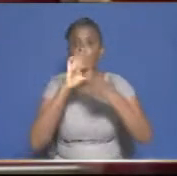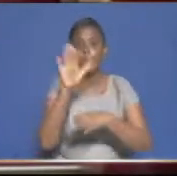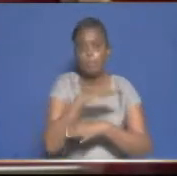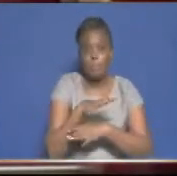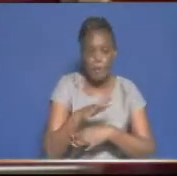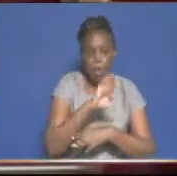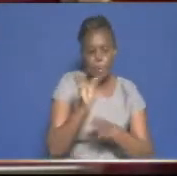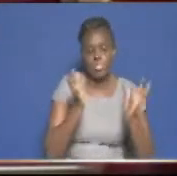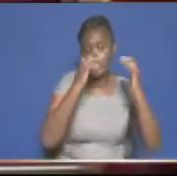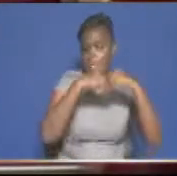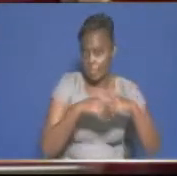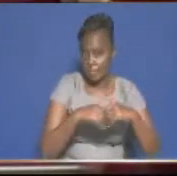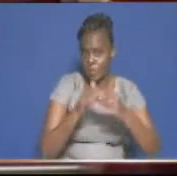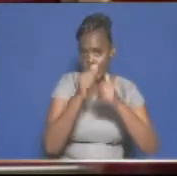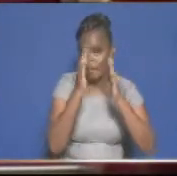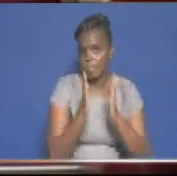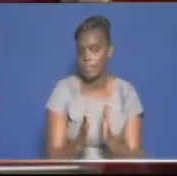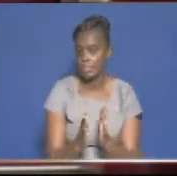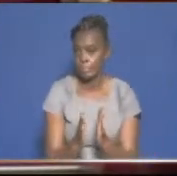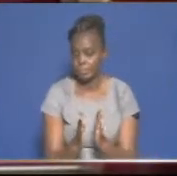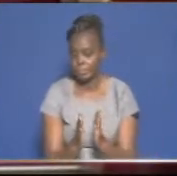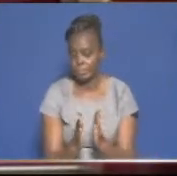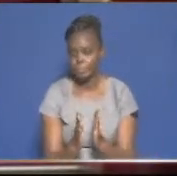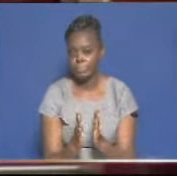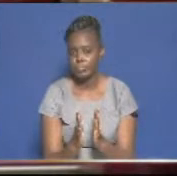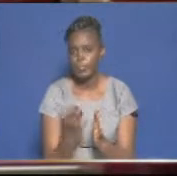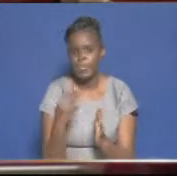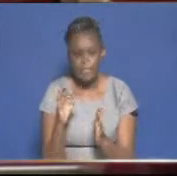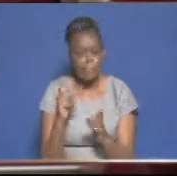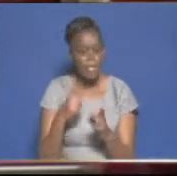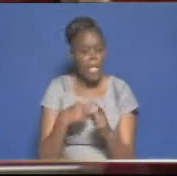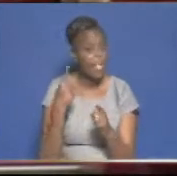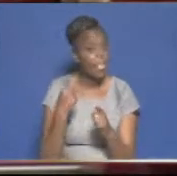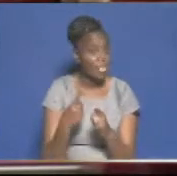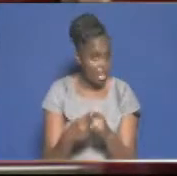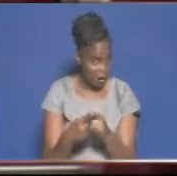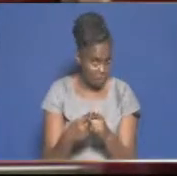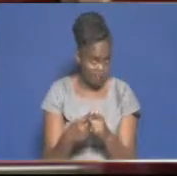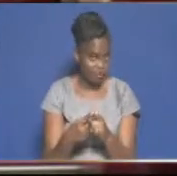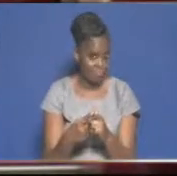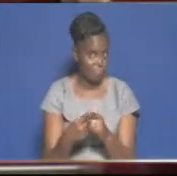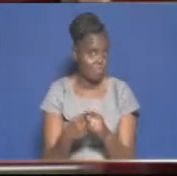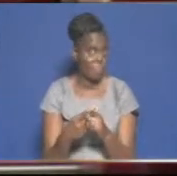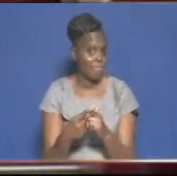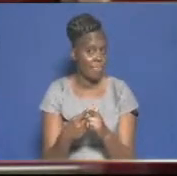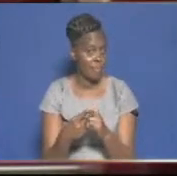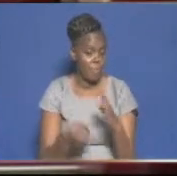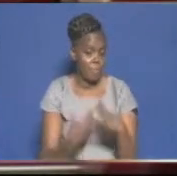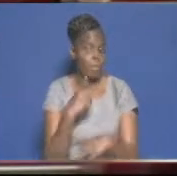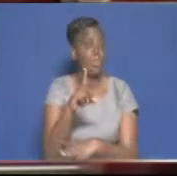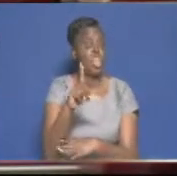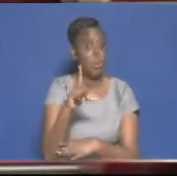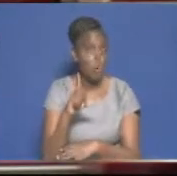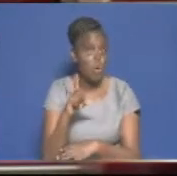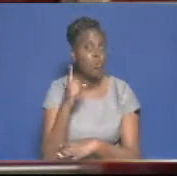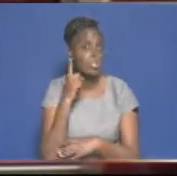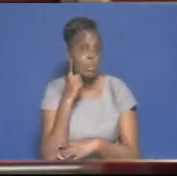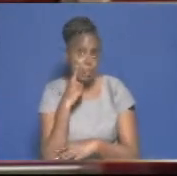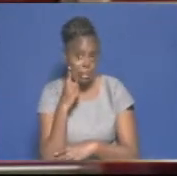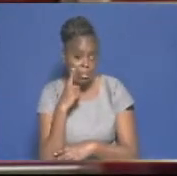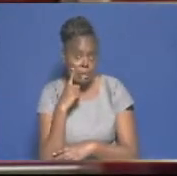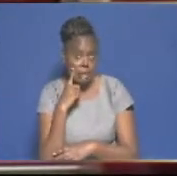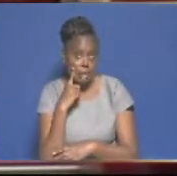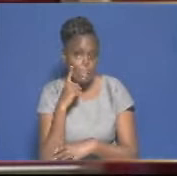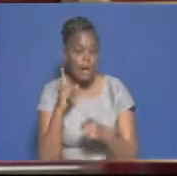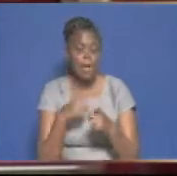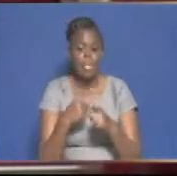county assembly leadership. If we then are seen that we make a law and then